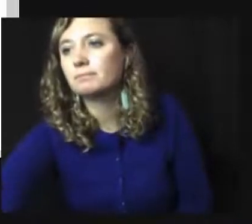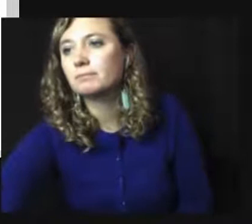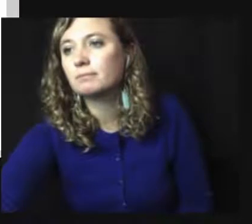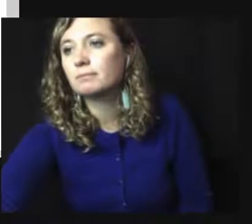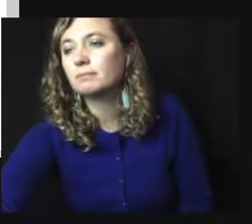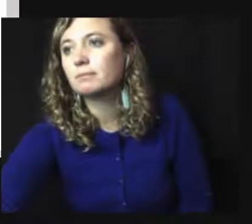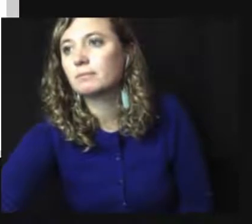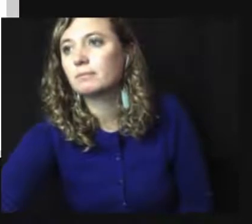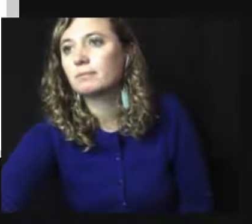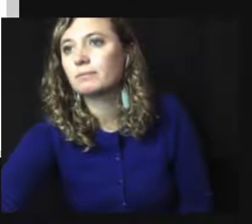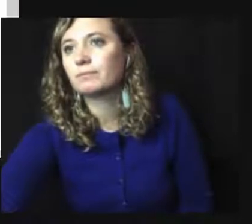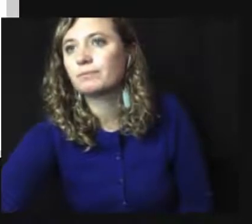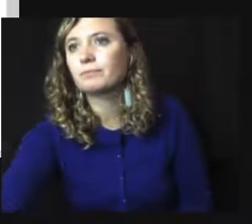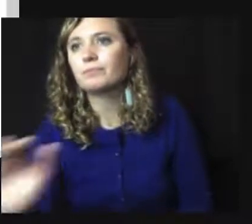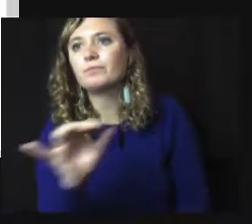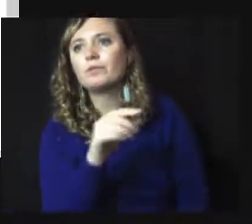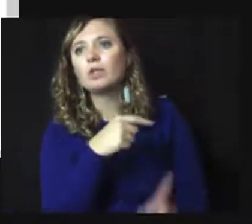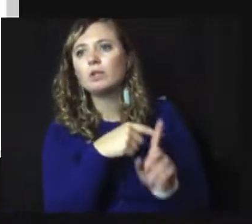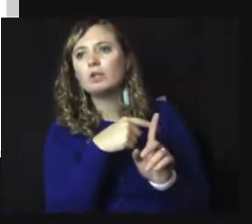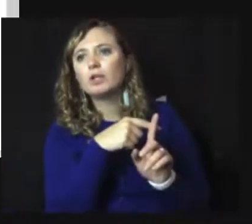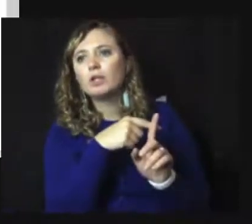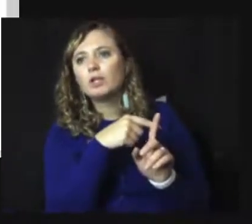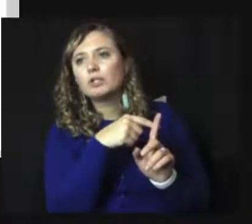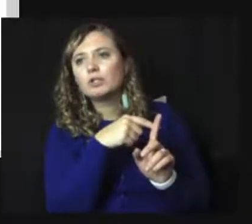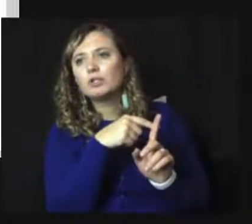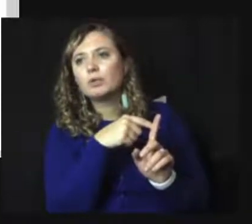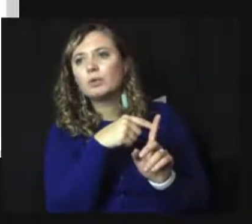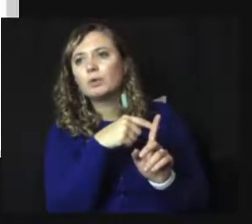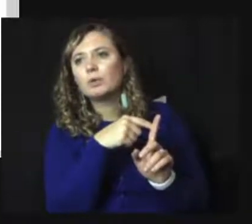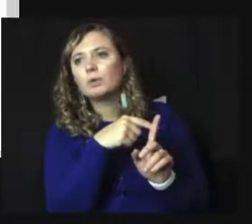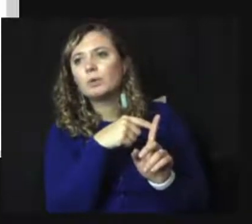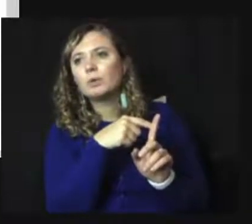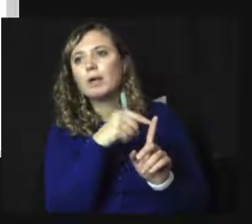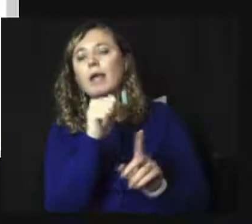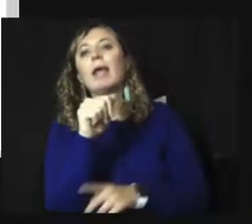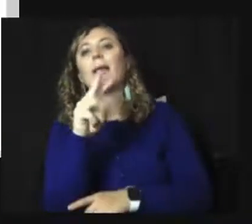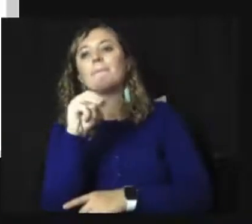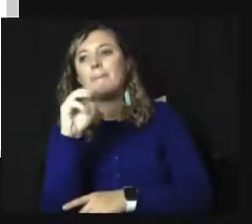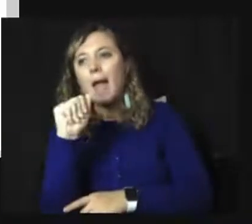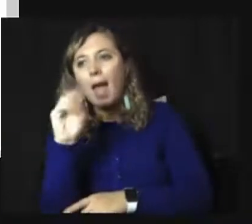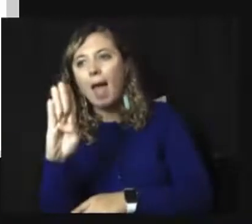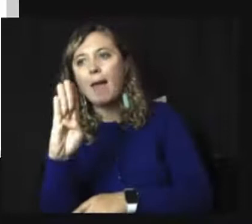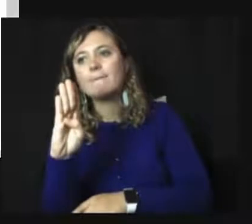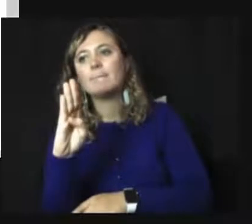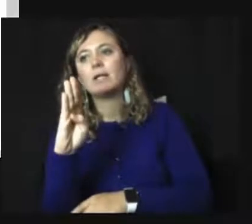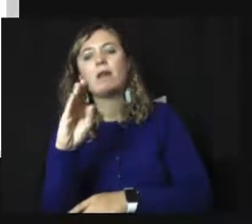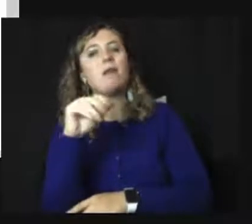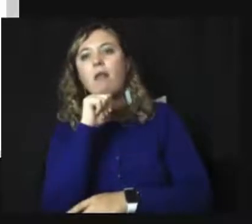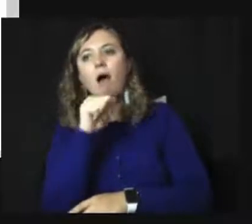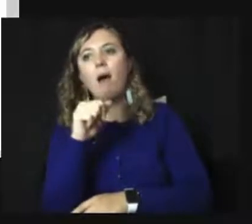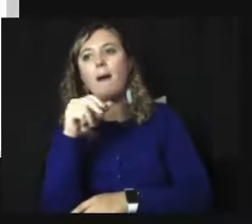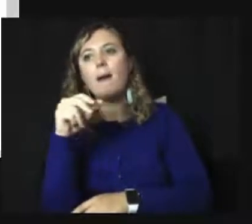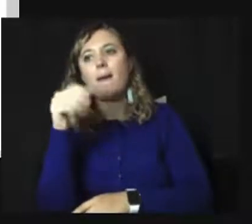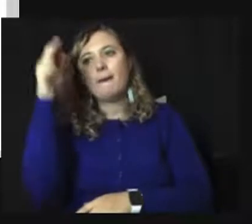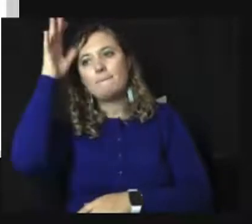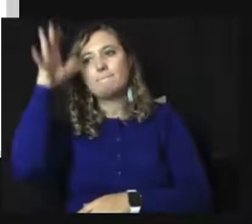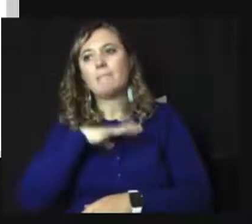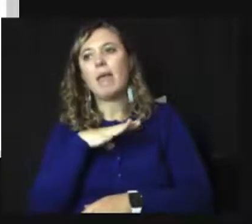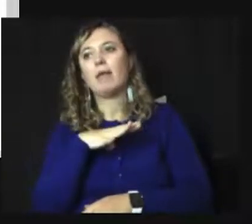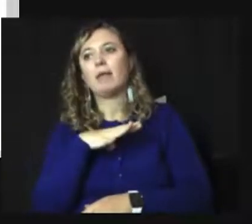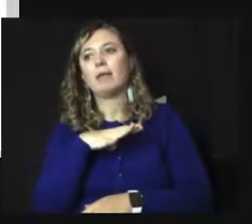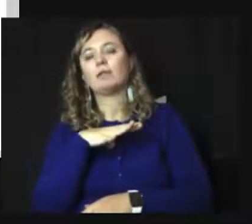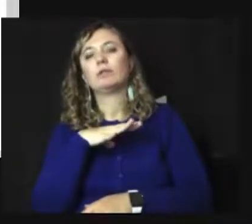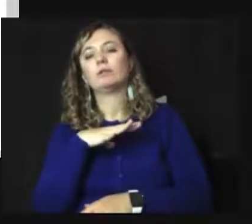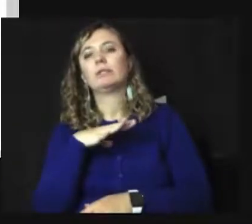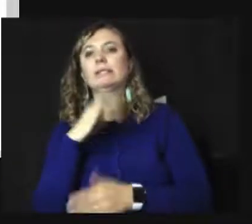Oh, Felicity, as a female autistic screenwriter, thank you. This is so important to share. I love that. Follow me so we can be friends. I love to talk